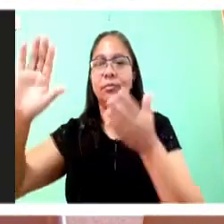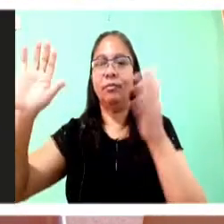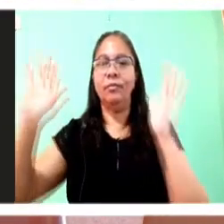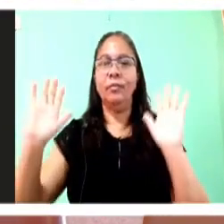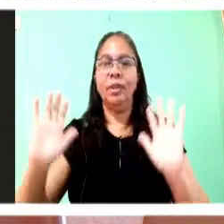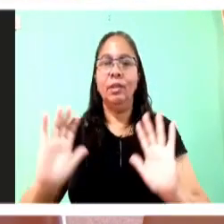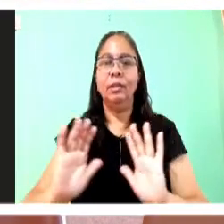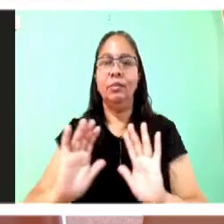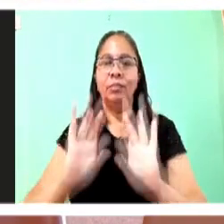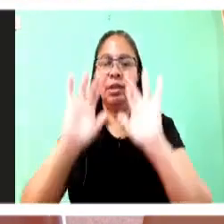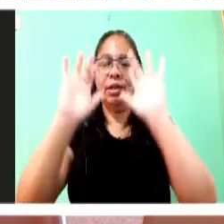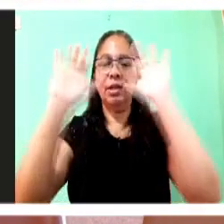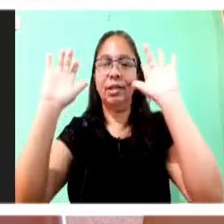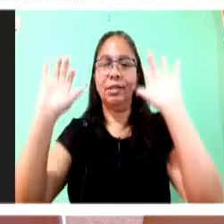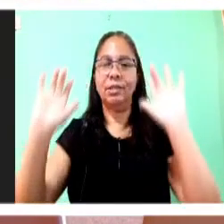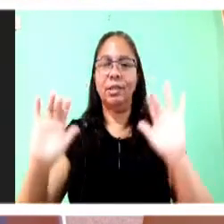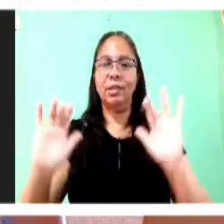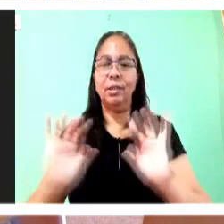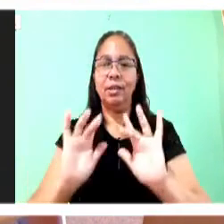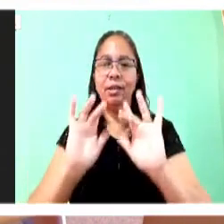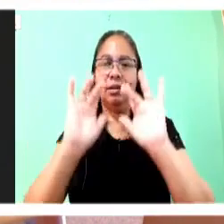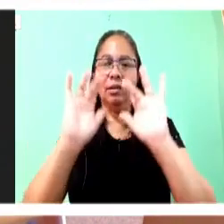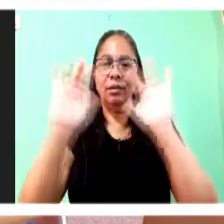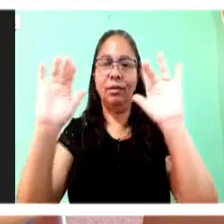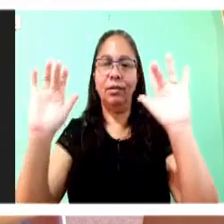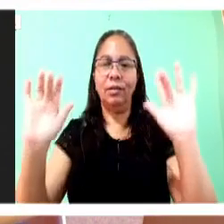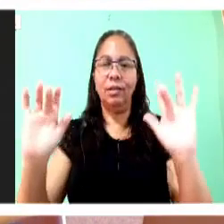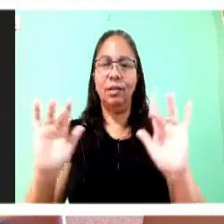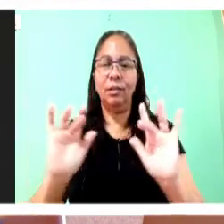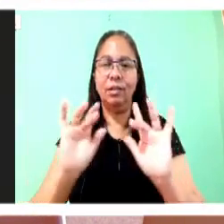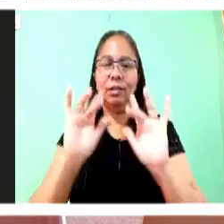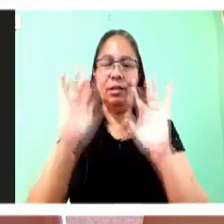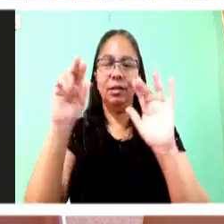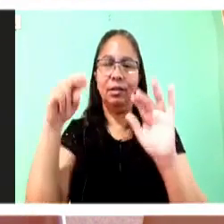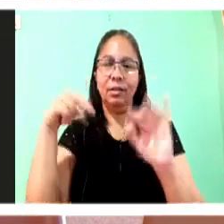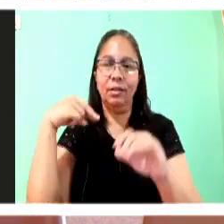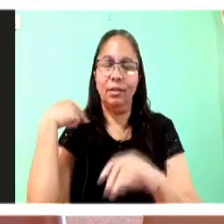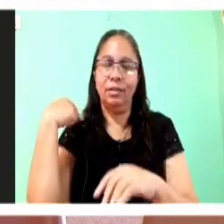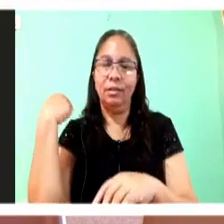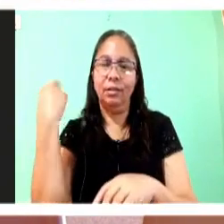world, have mercy on